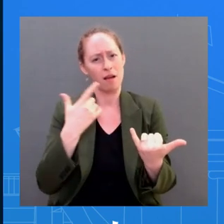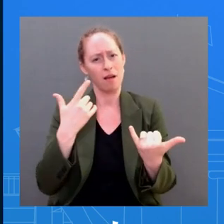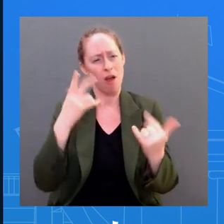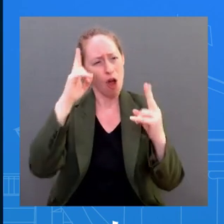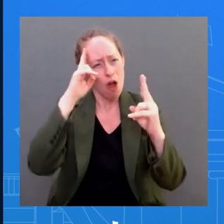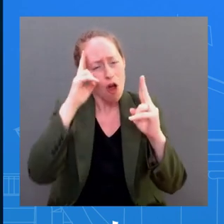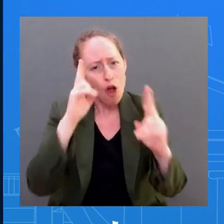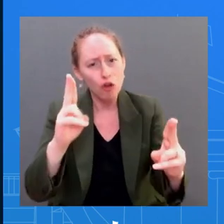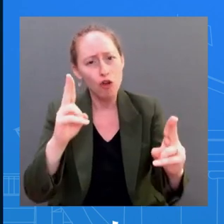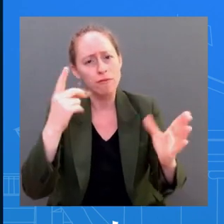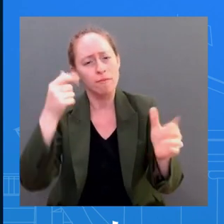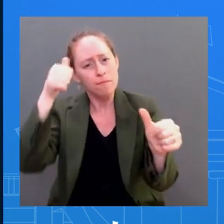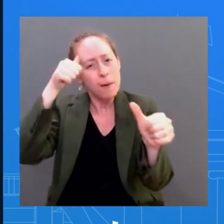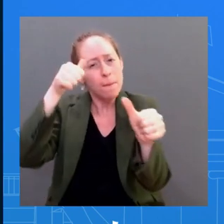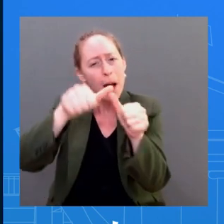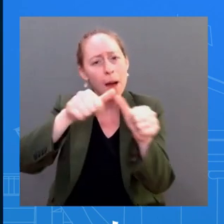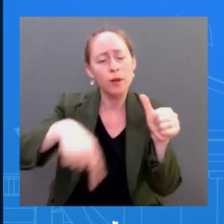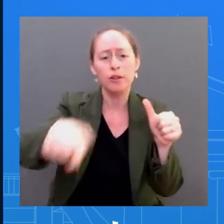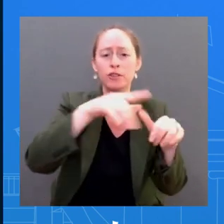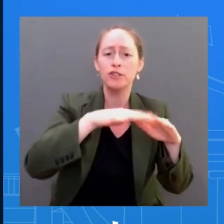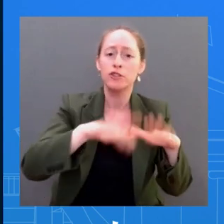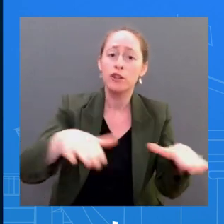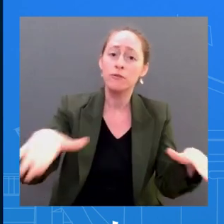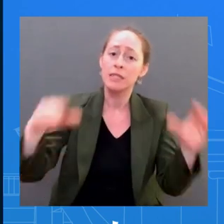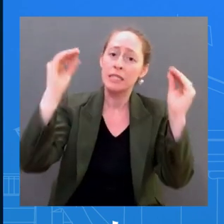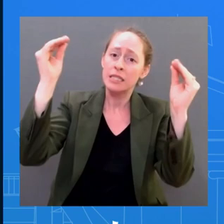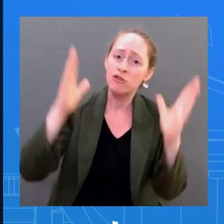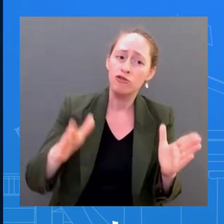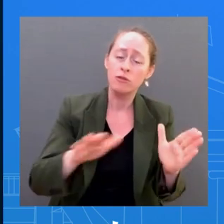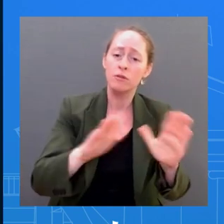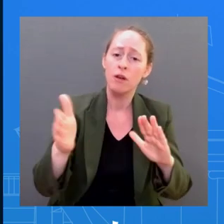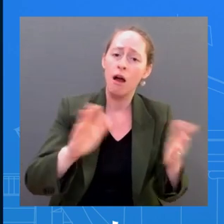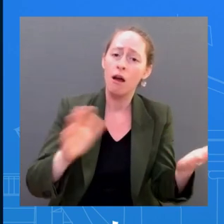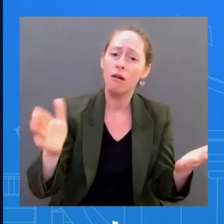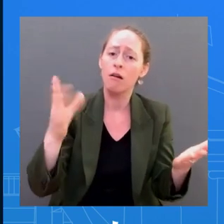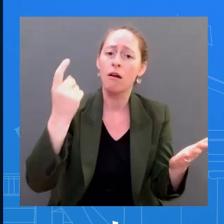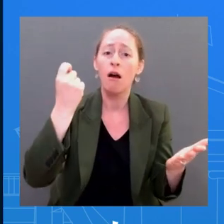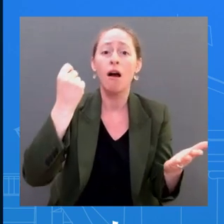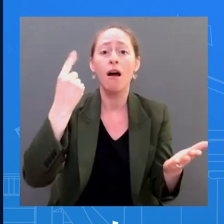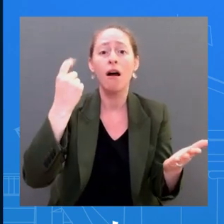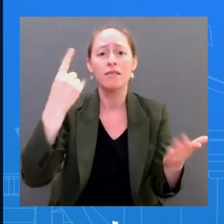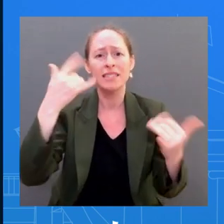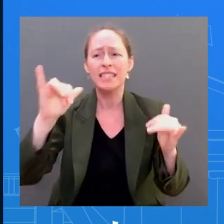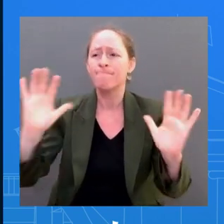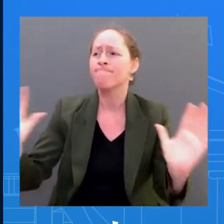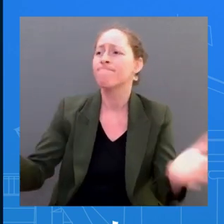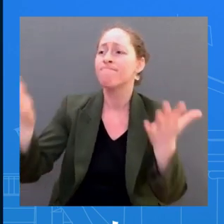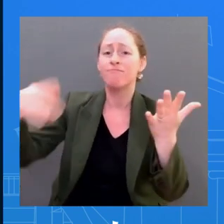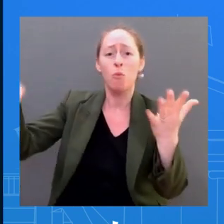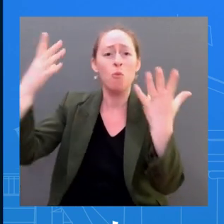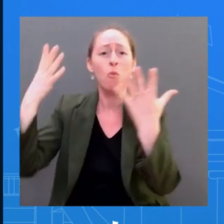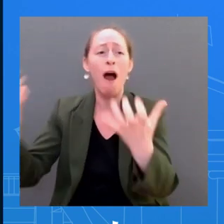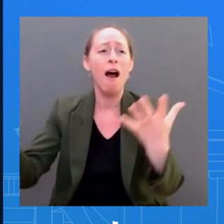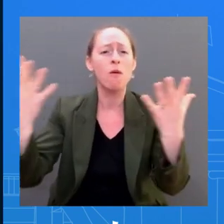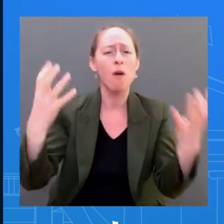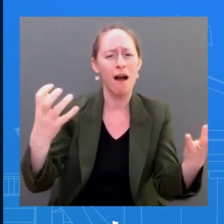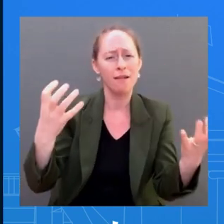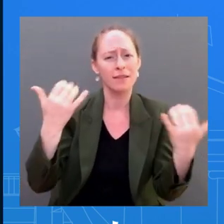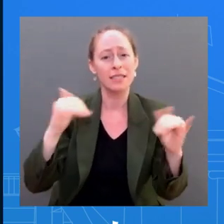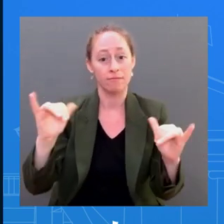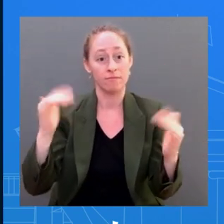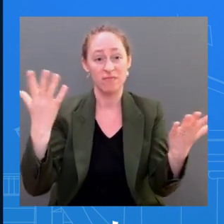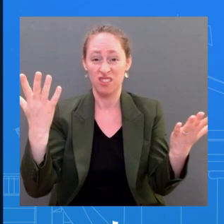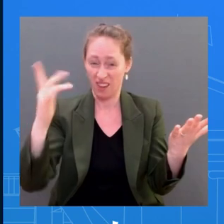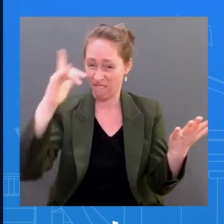alive? Again, how can the loss of these lives matter? So while we honor